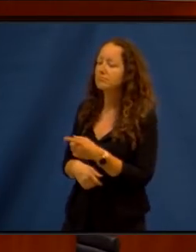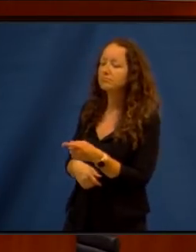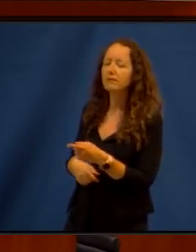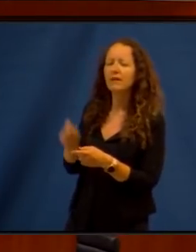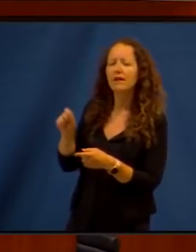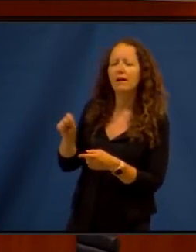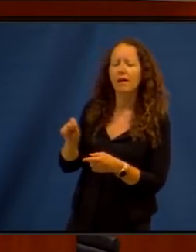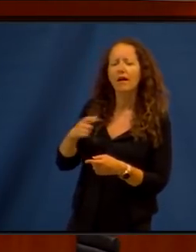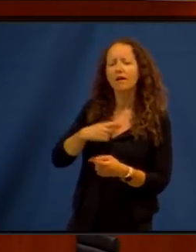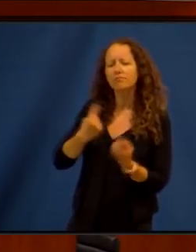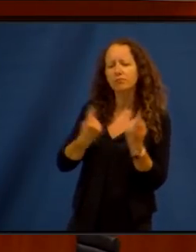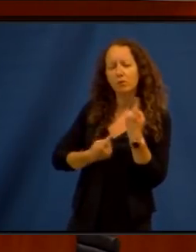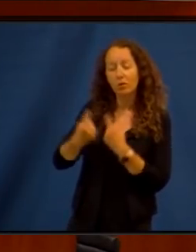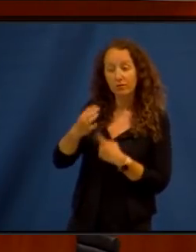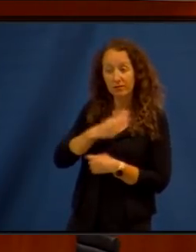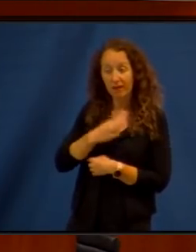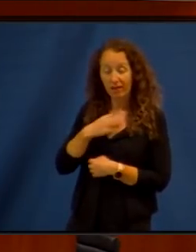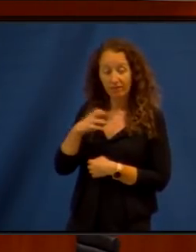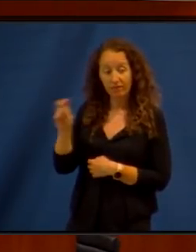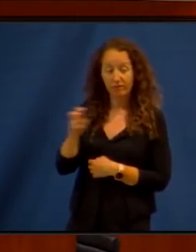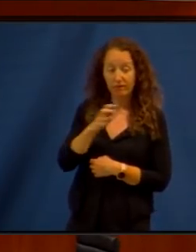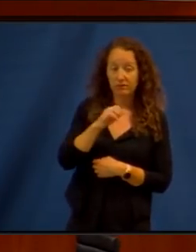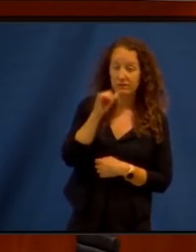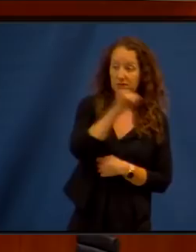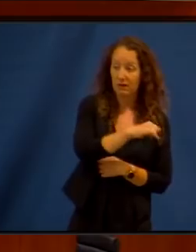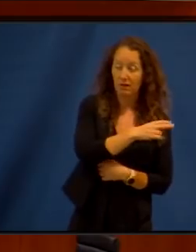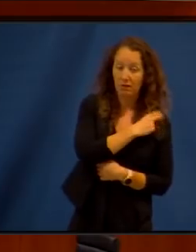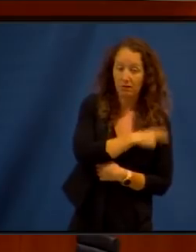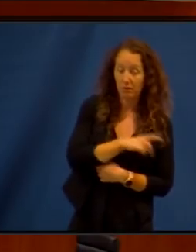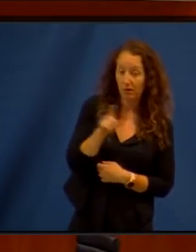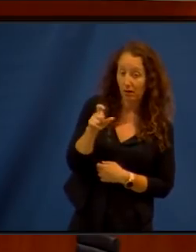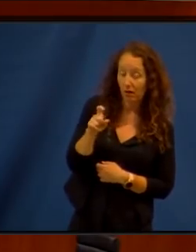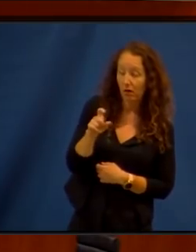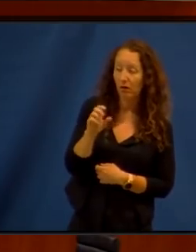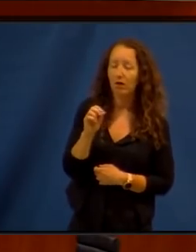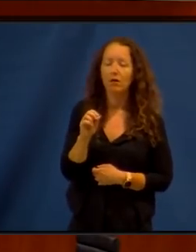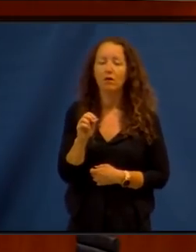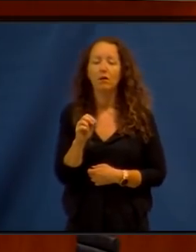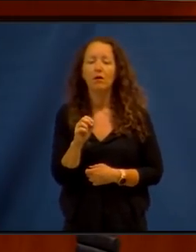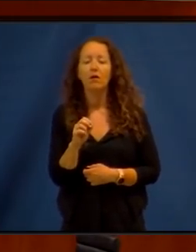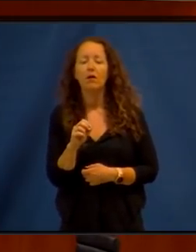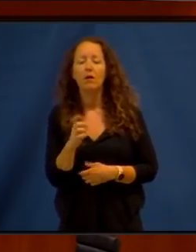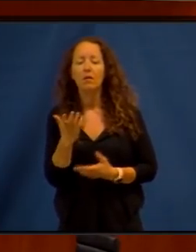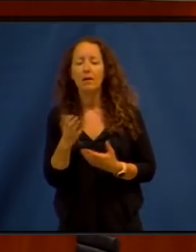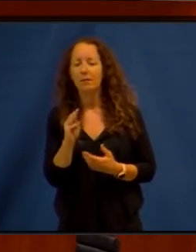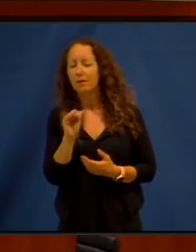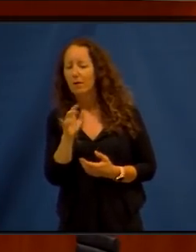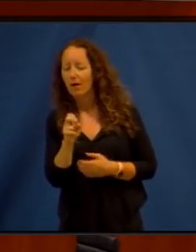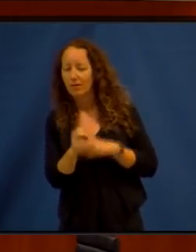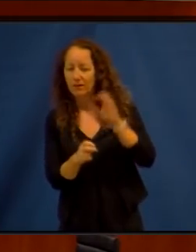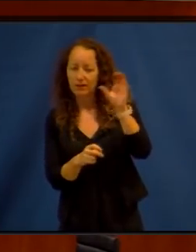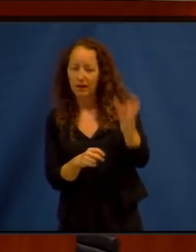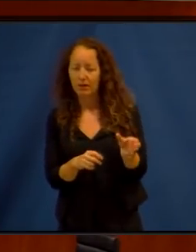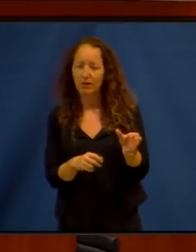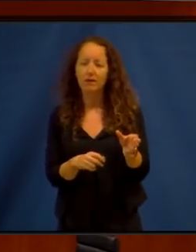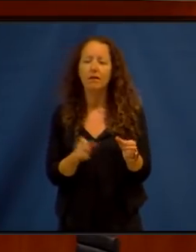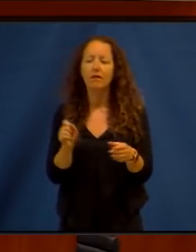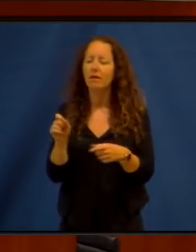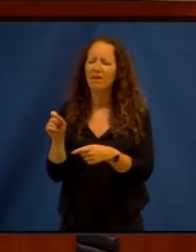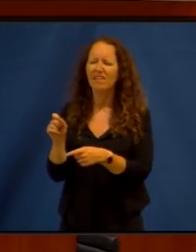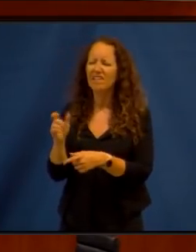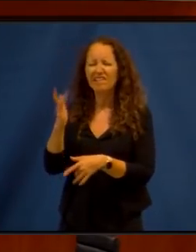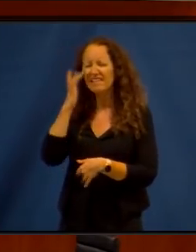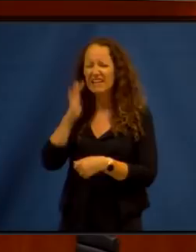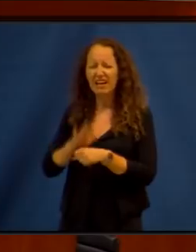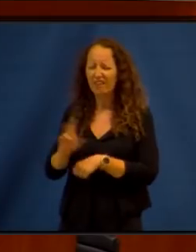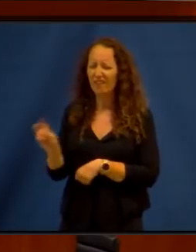the employees had been admitted as either, or if the county would say, well, they're not admitted, but they're positive cases.